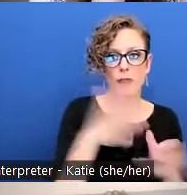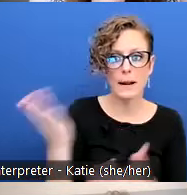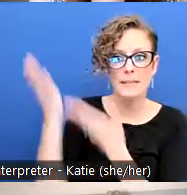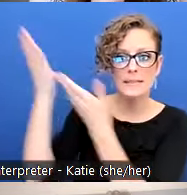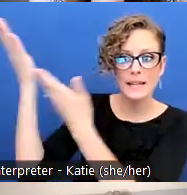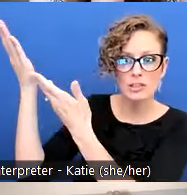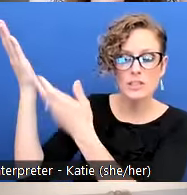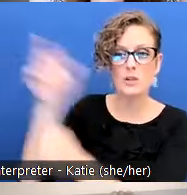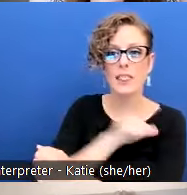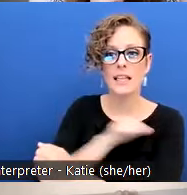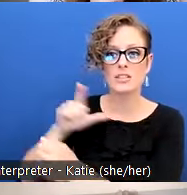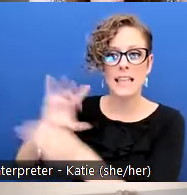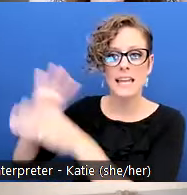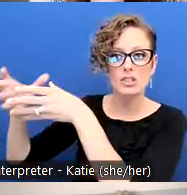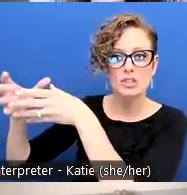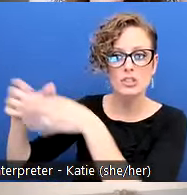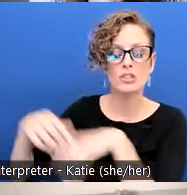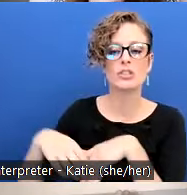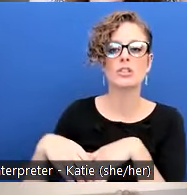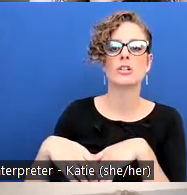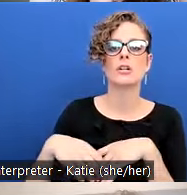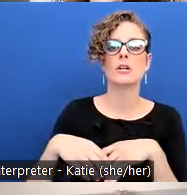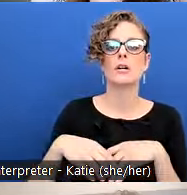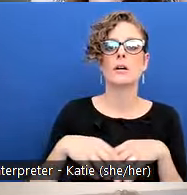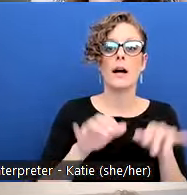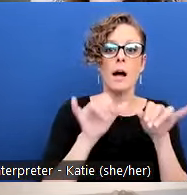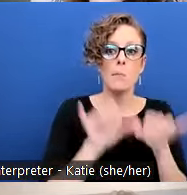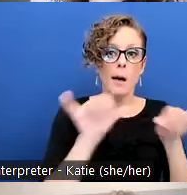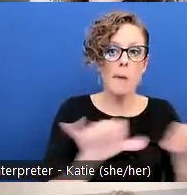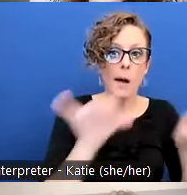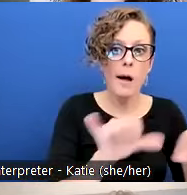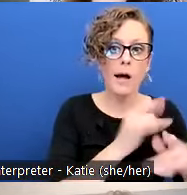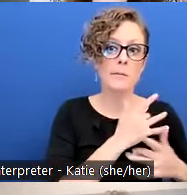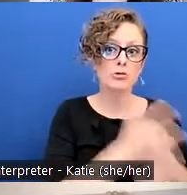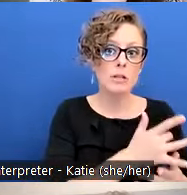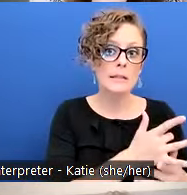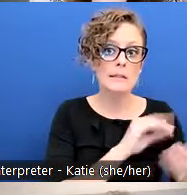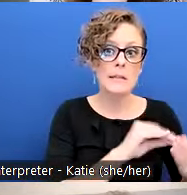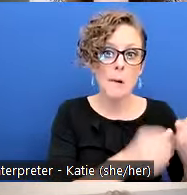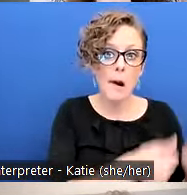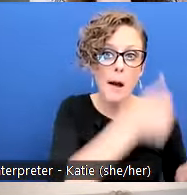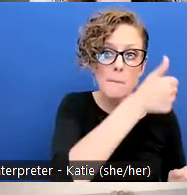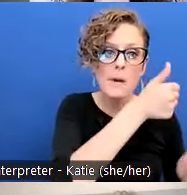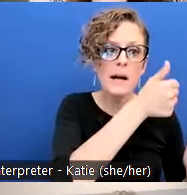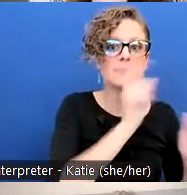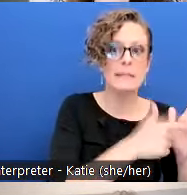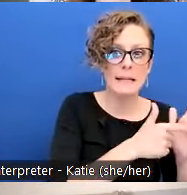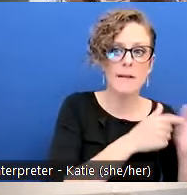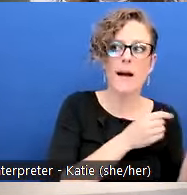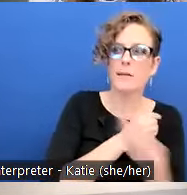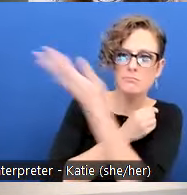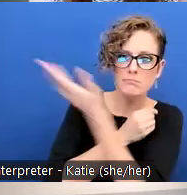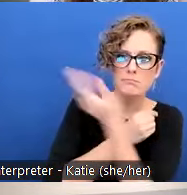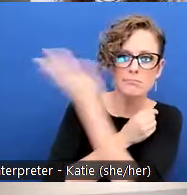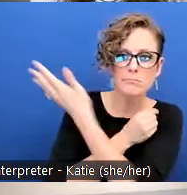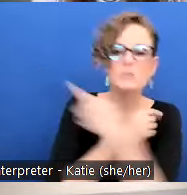and identify things like trends in those cases. So this will continue that work, and this